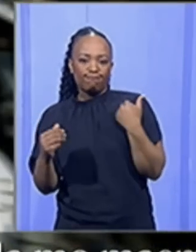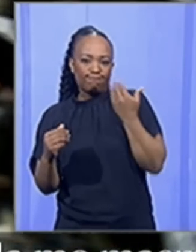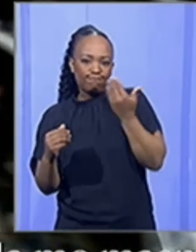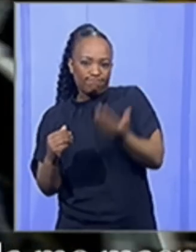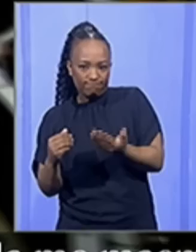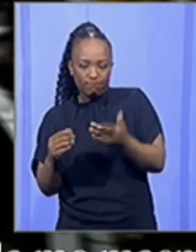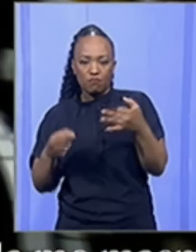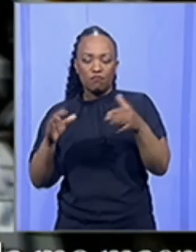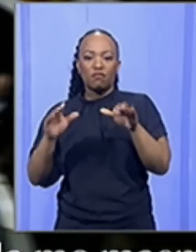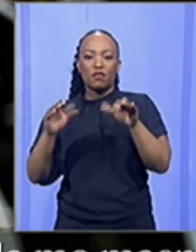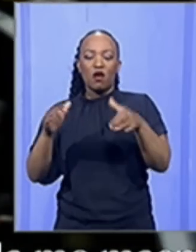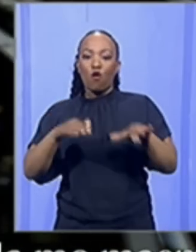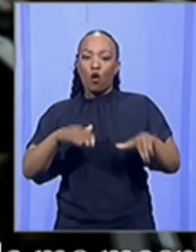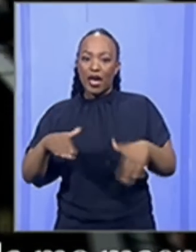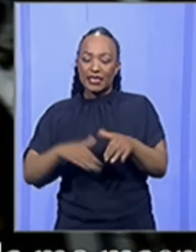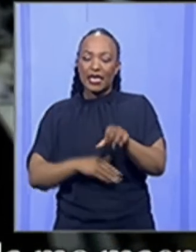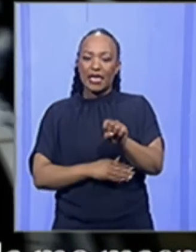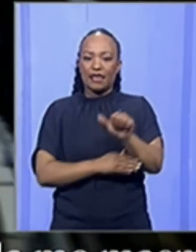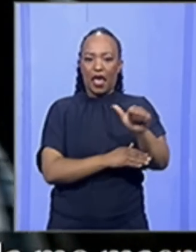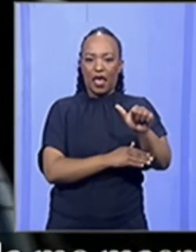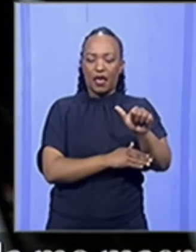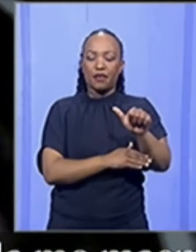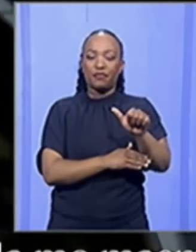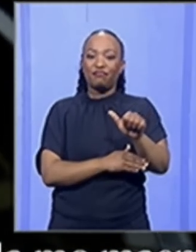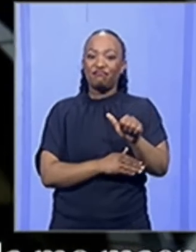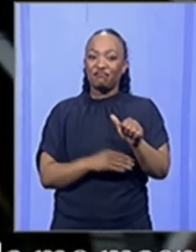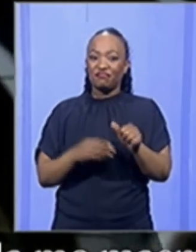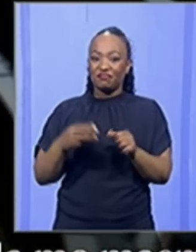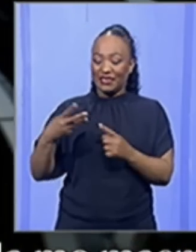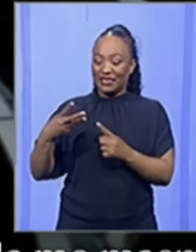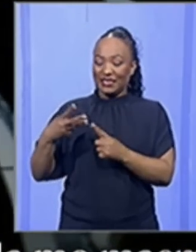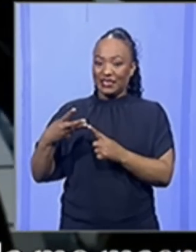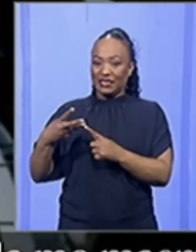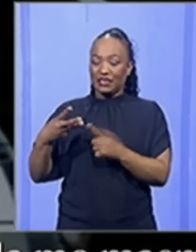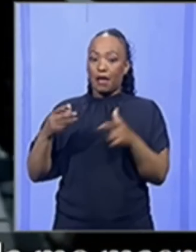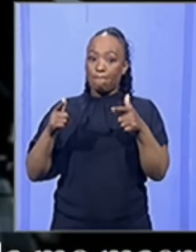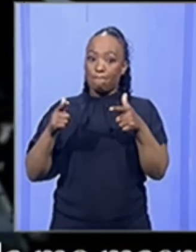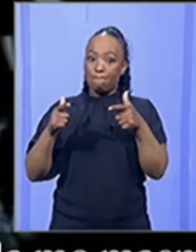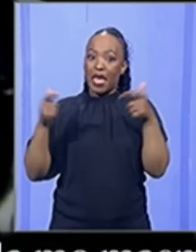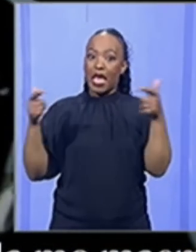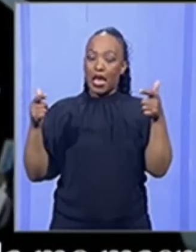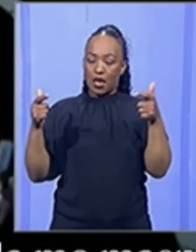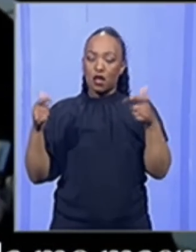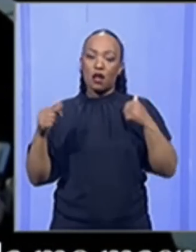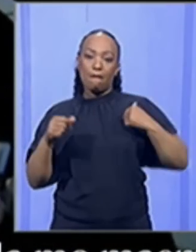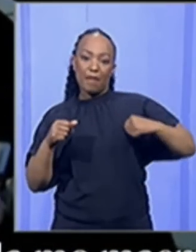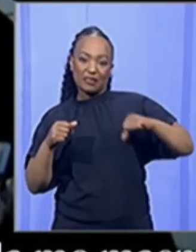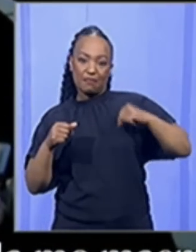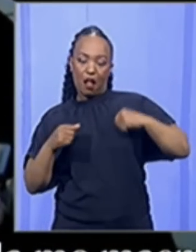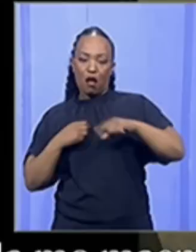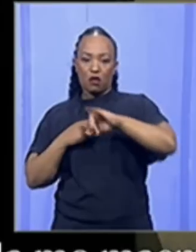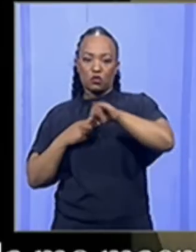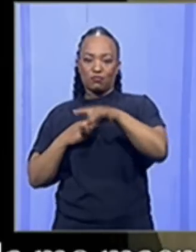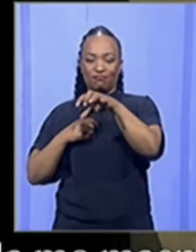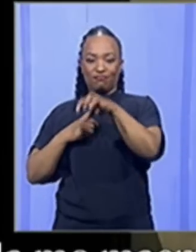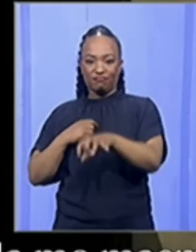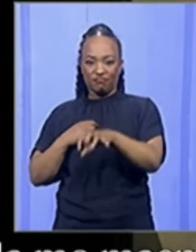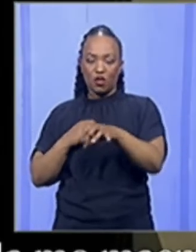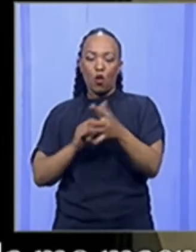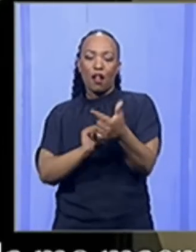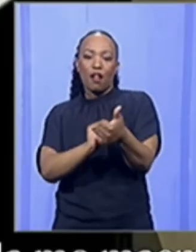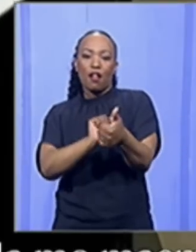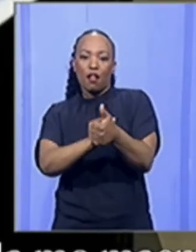etsa Action SA. Lekoko la boraro le legolo mo masepaleng mogolo le ka nne la ikamanya le